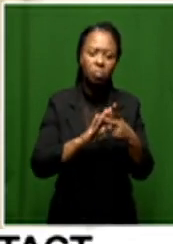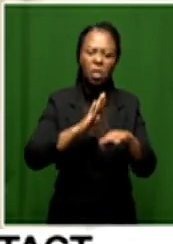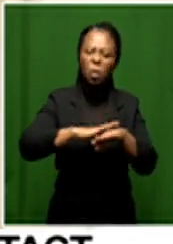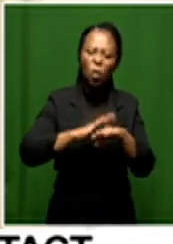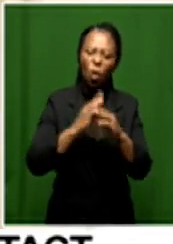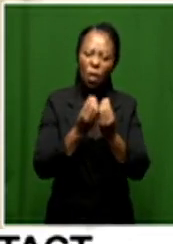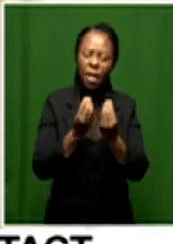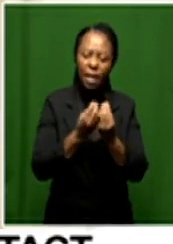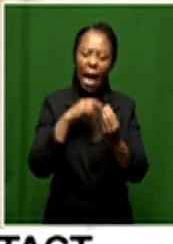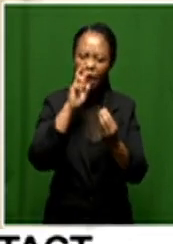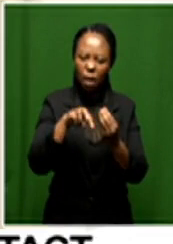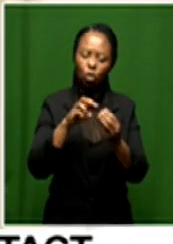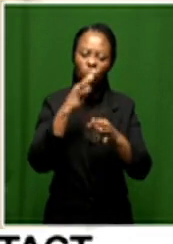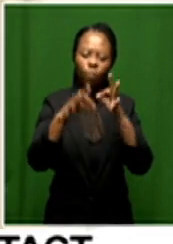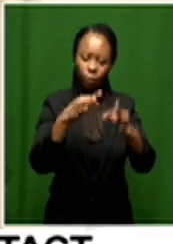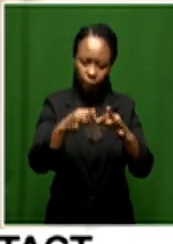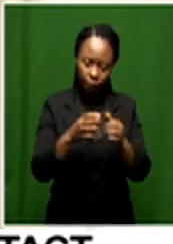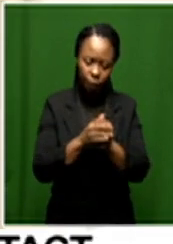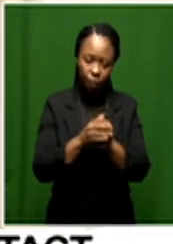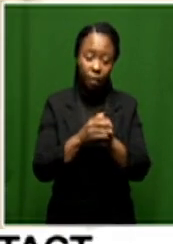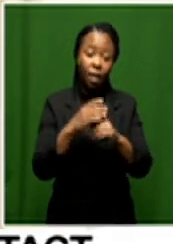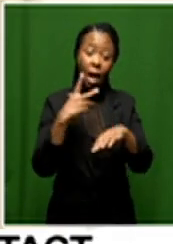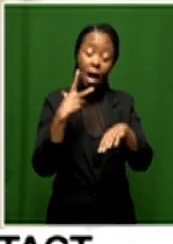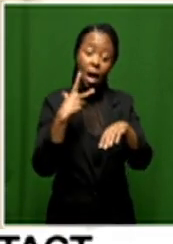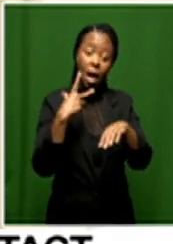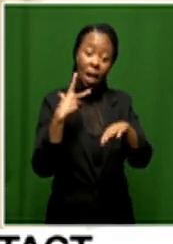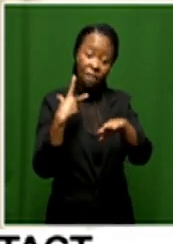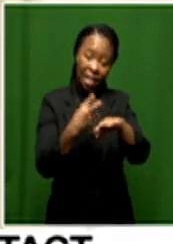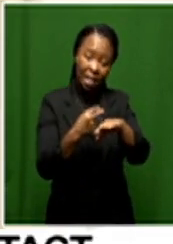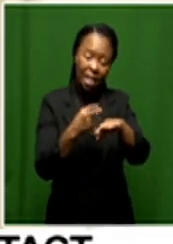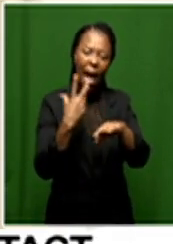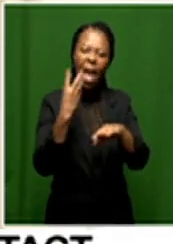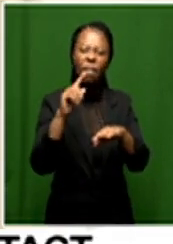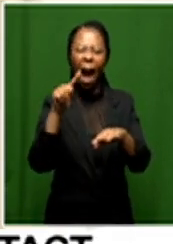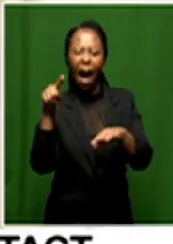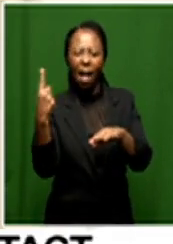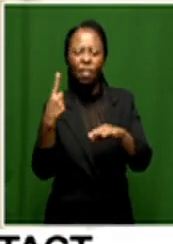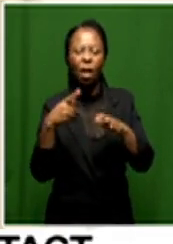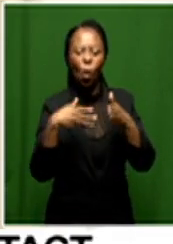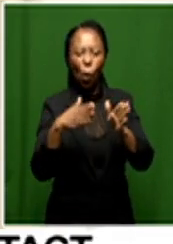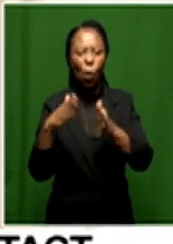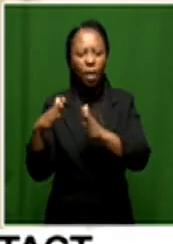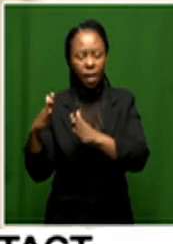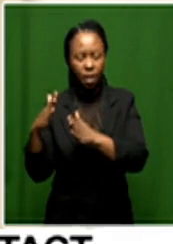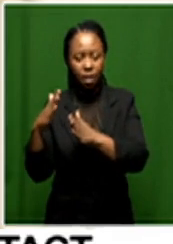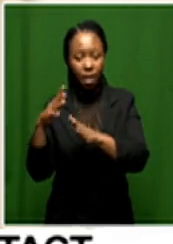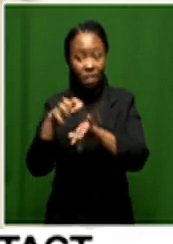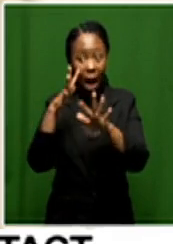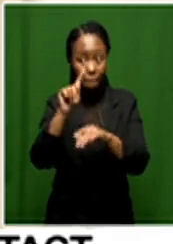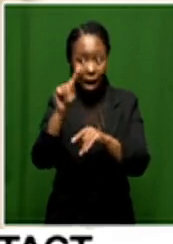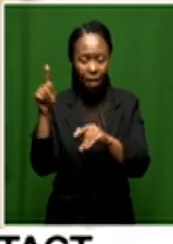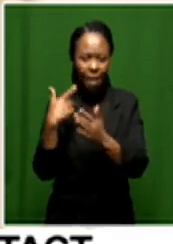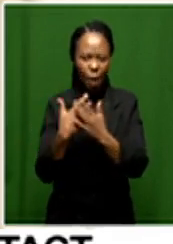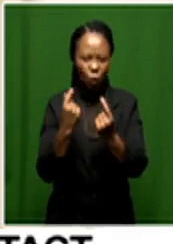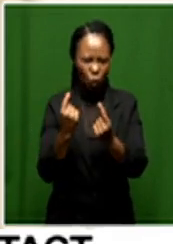also mention, over and above vaccination, there's other measures that farmers can also undertake